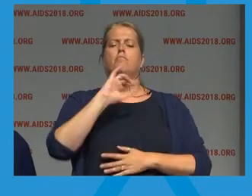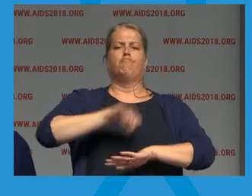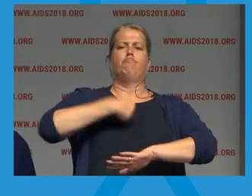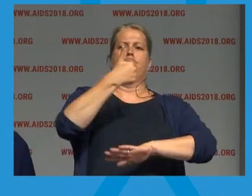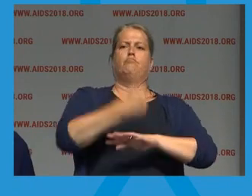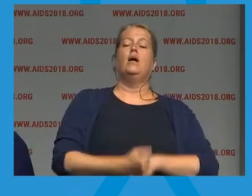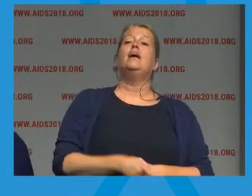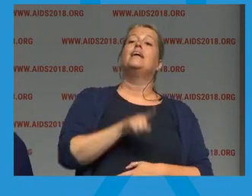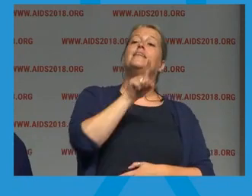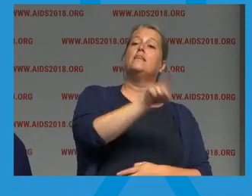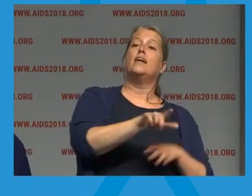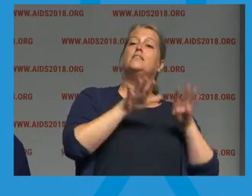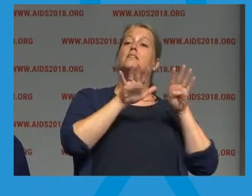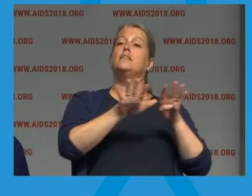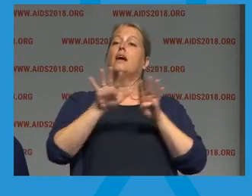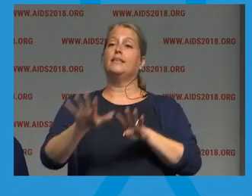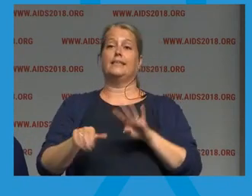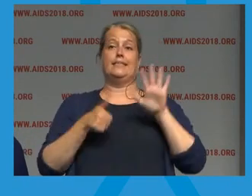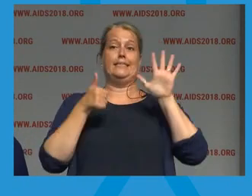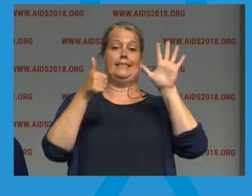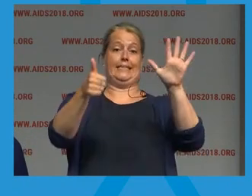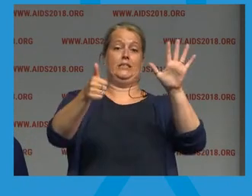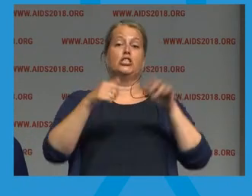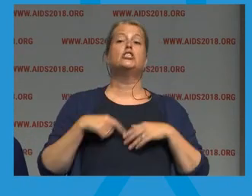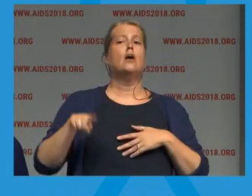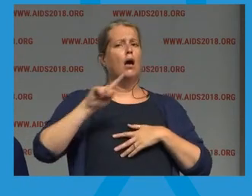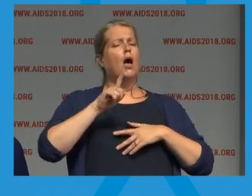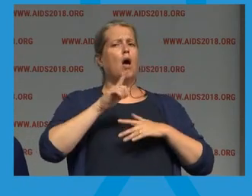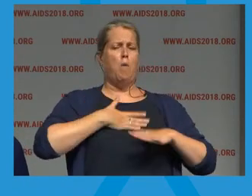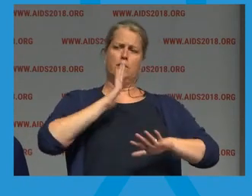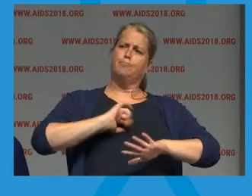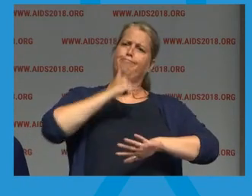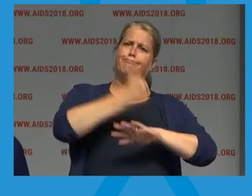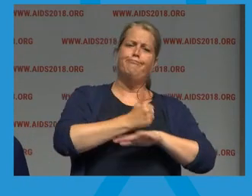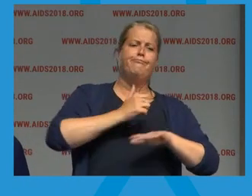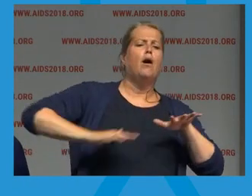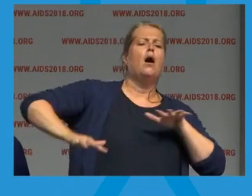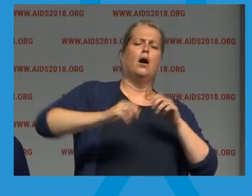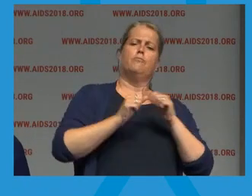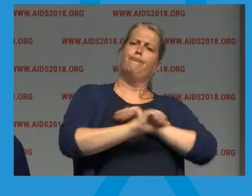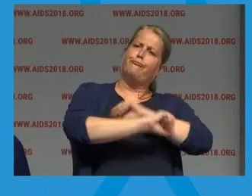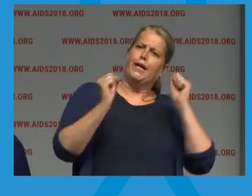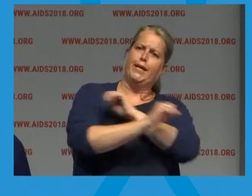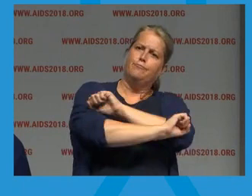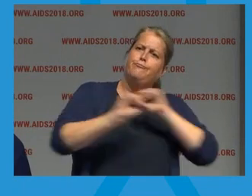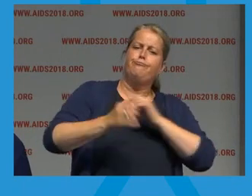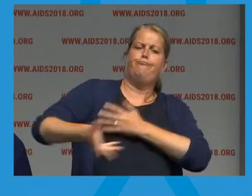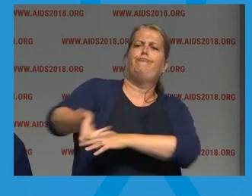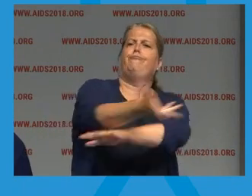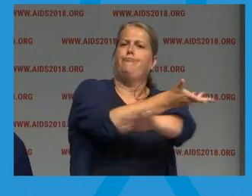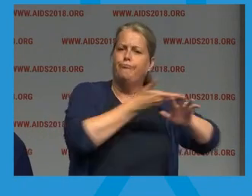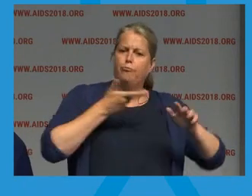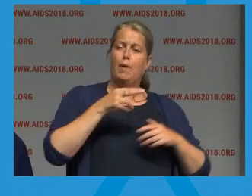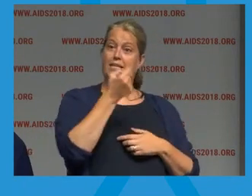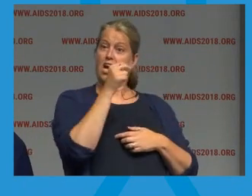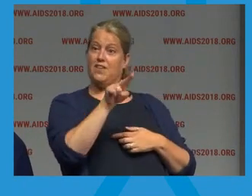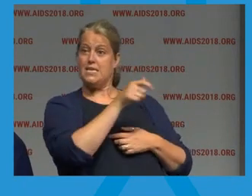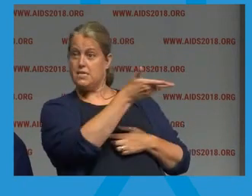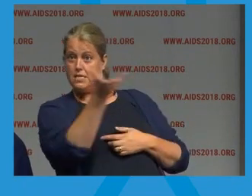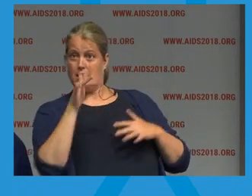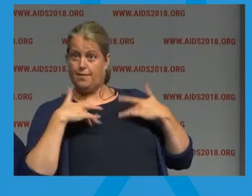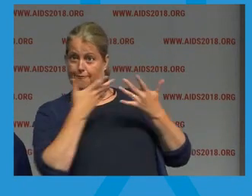in 1996 to create an environment for people living with HIV to experience freedom from stigma